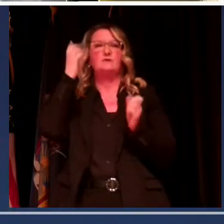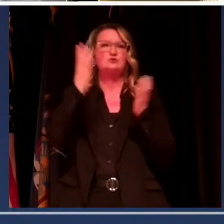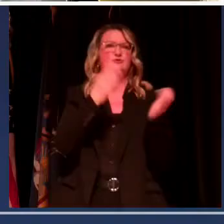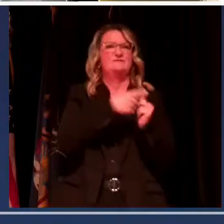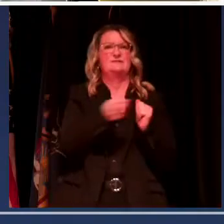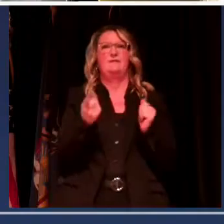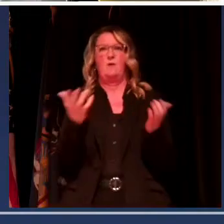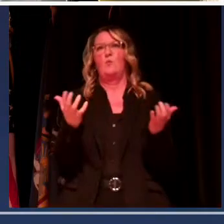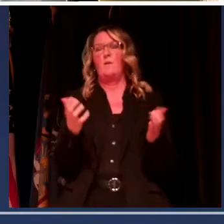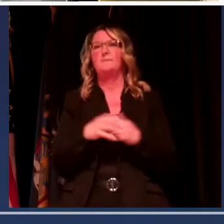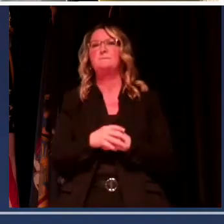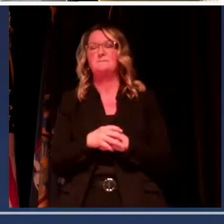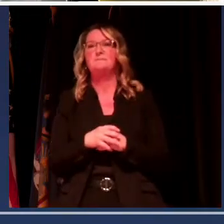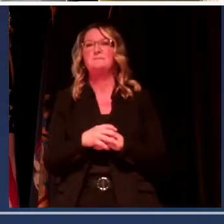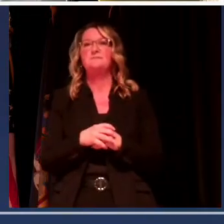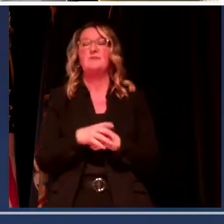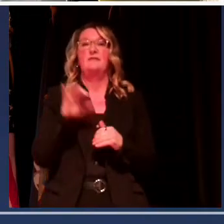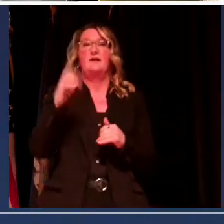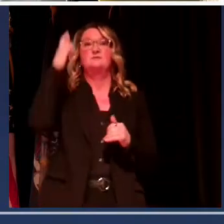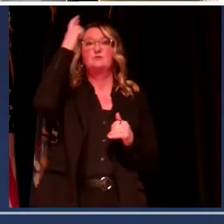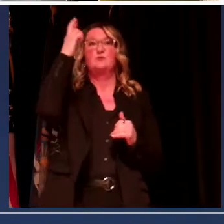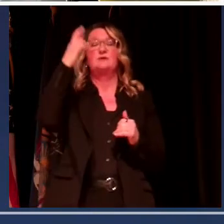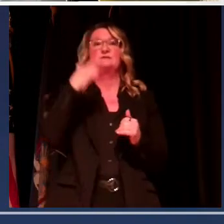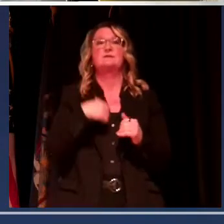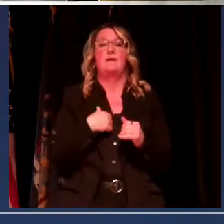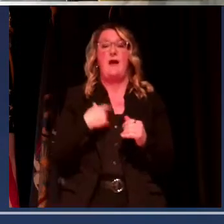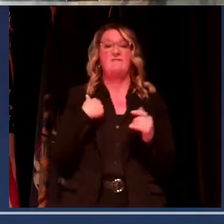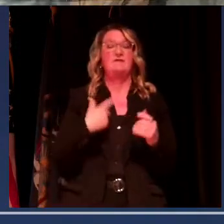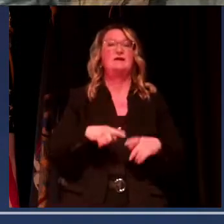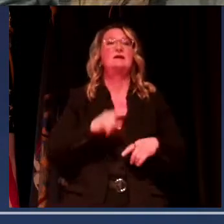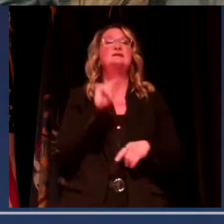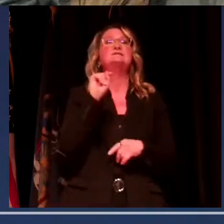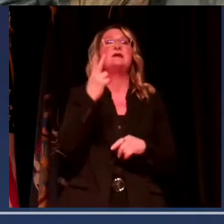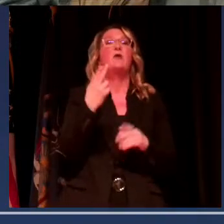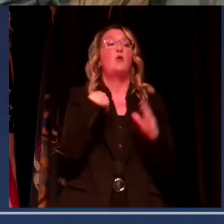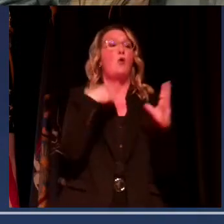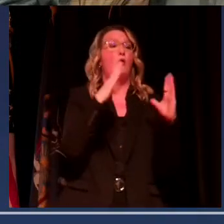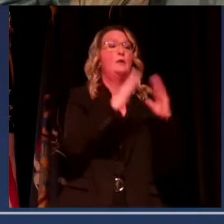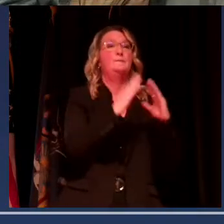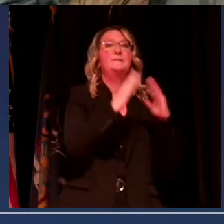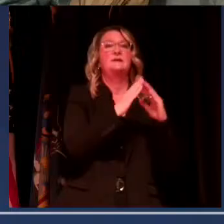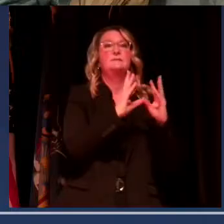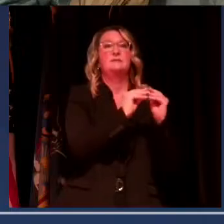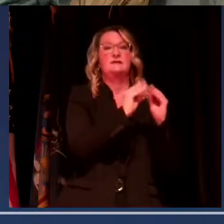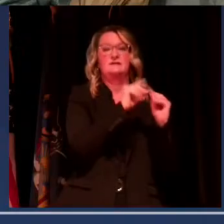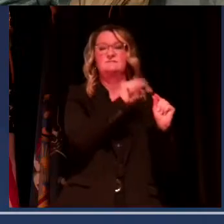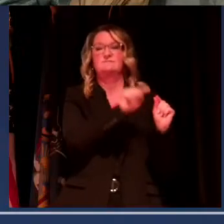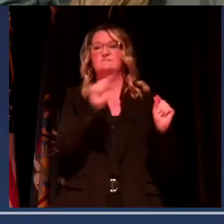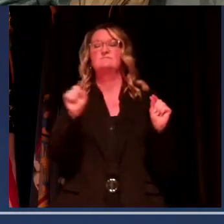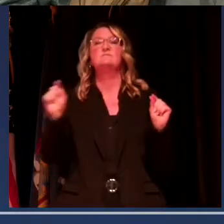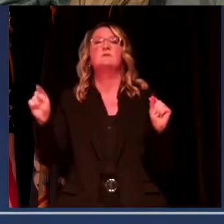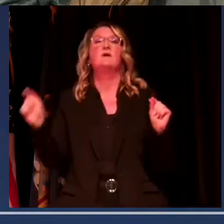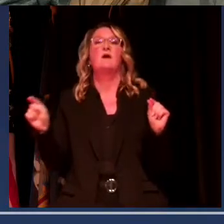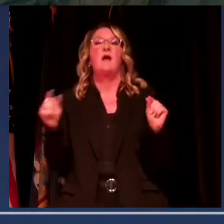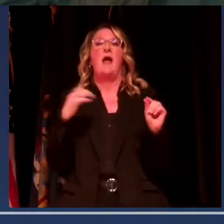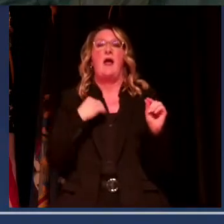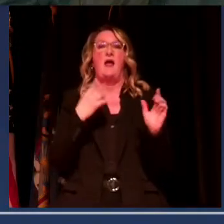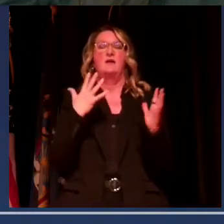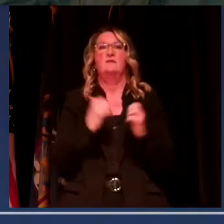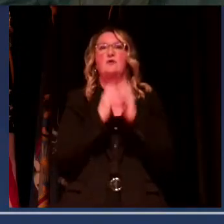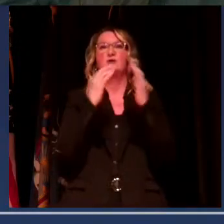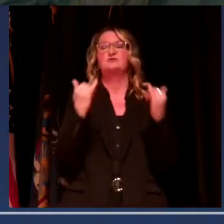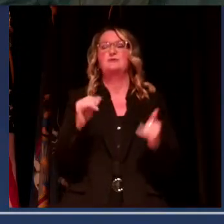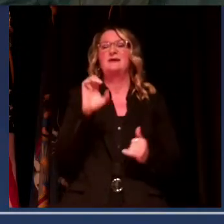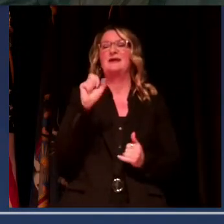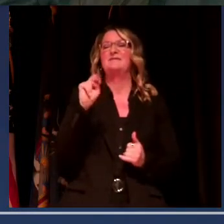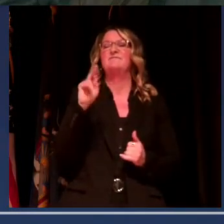want. That is why I am holding town hall meetings across the county and announcing today Envision Erie,